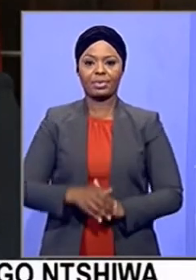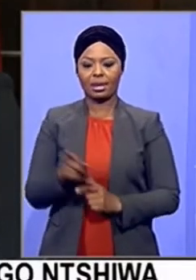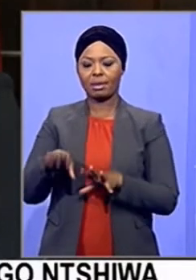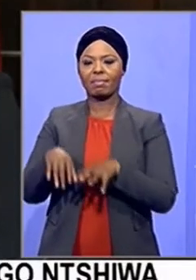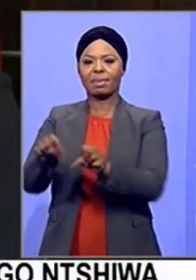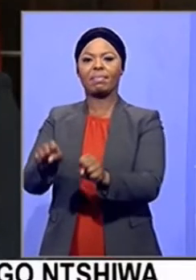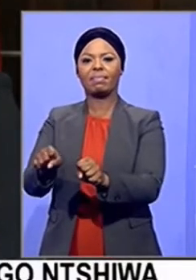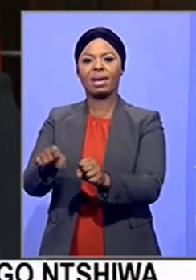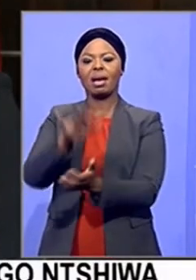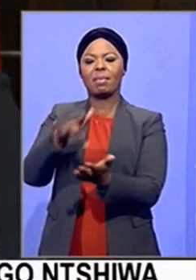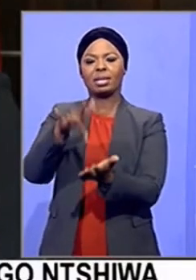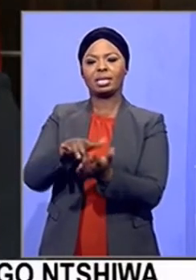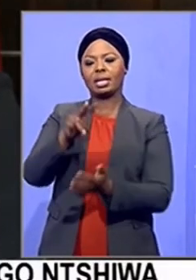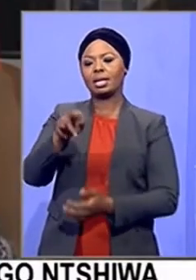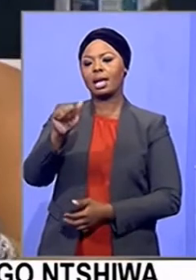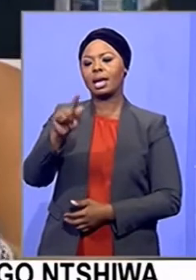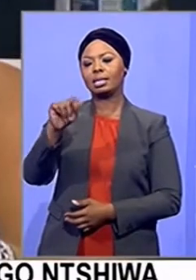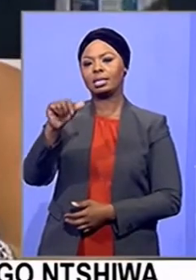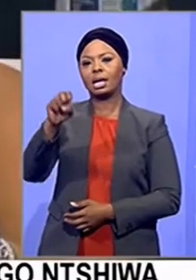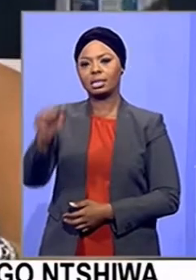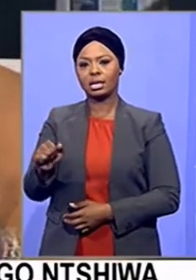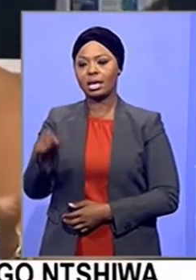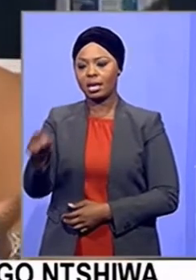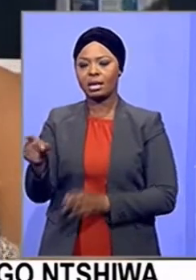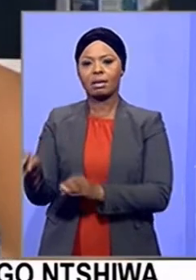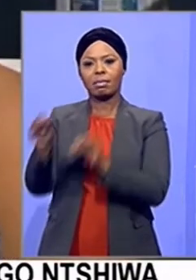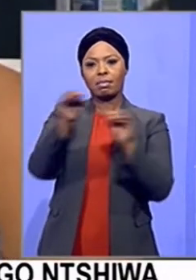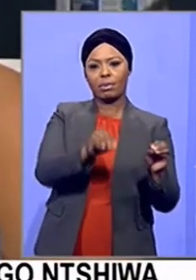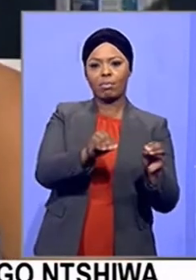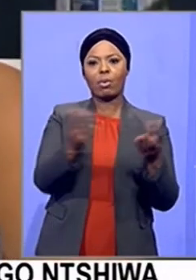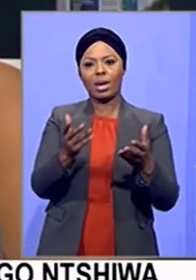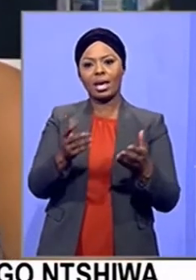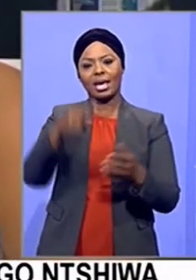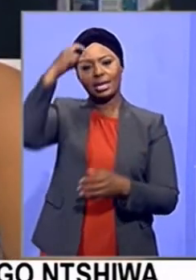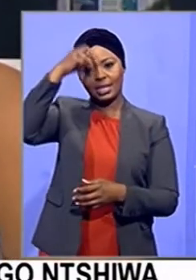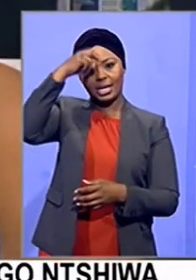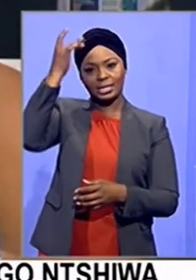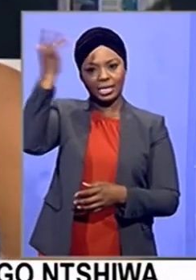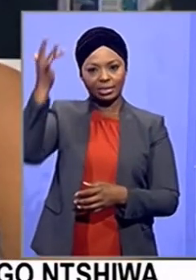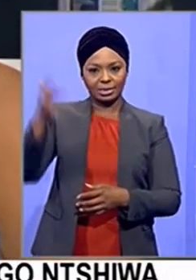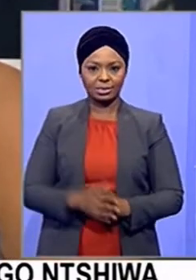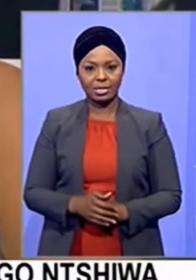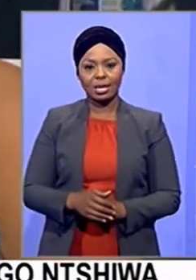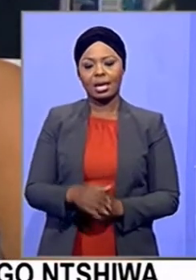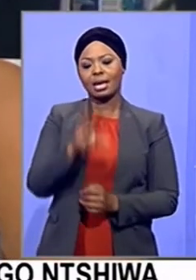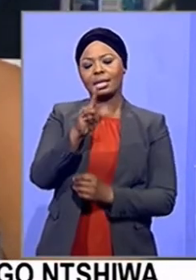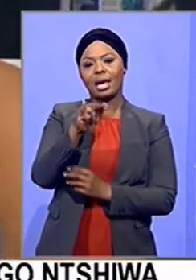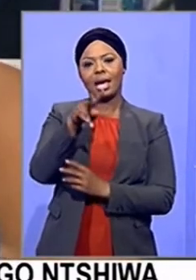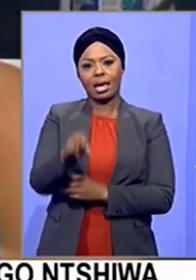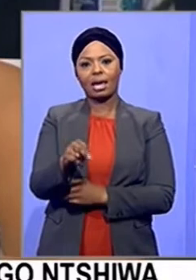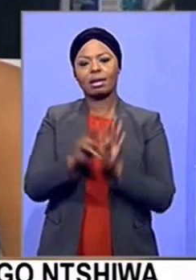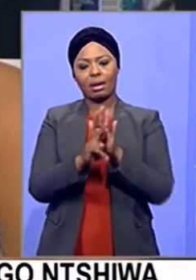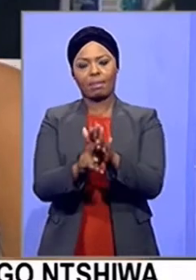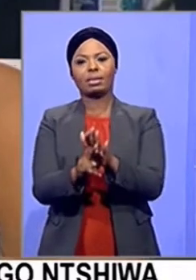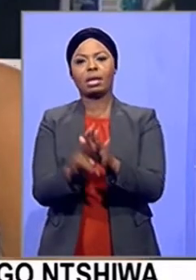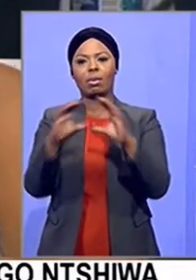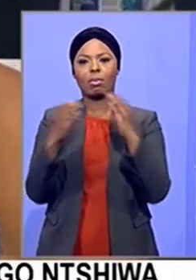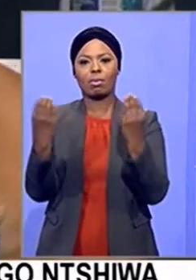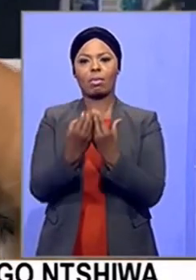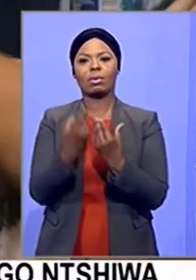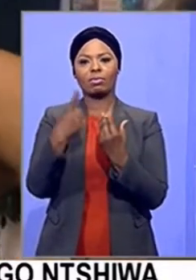Thasha Mazoni yo o sutiseditsweng kwa komiting ya tsa matlhale. Diane Kola Bennett o tla emela lekoko kwa komiting ya meraro